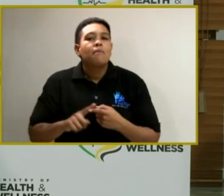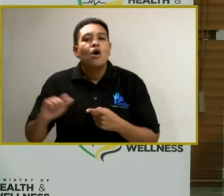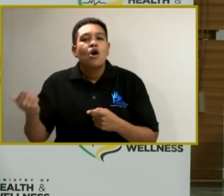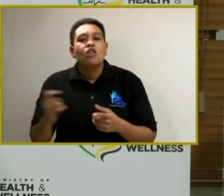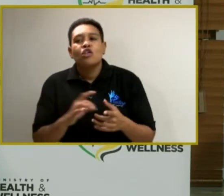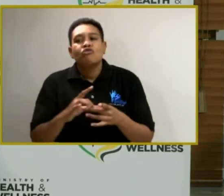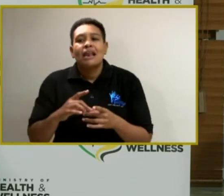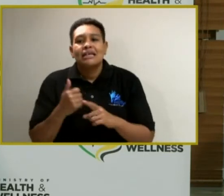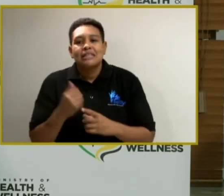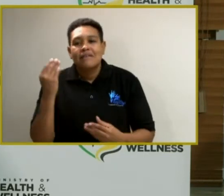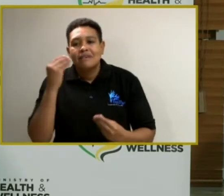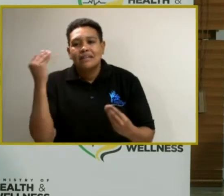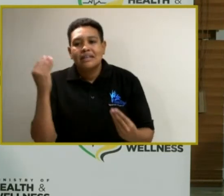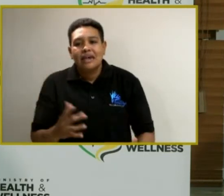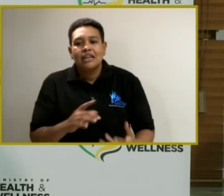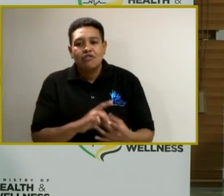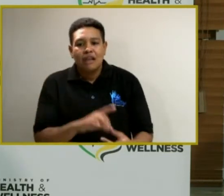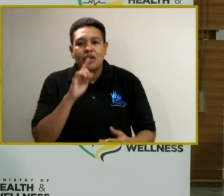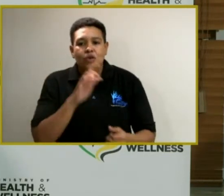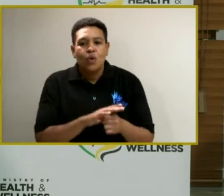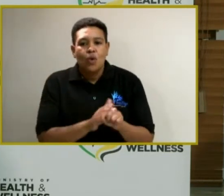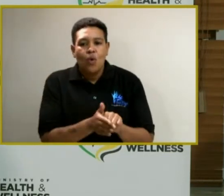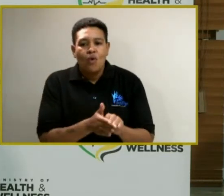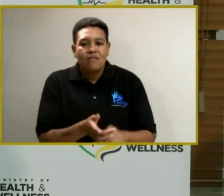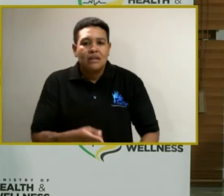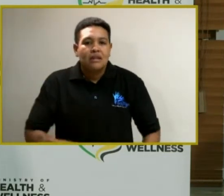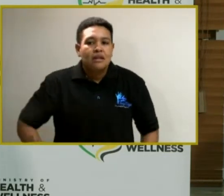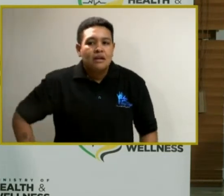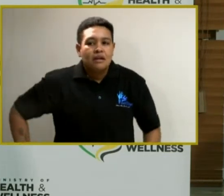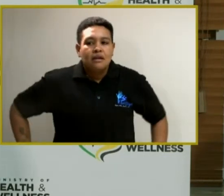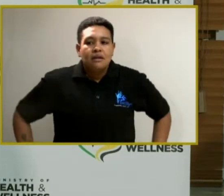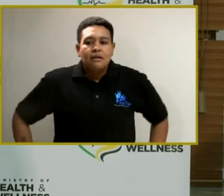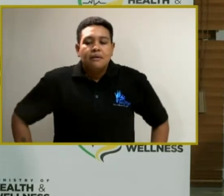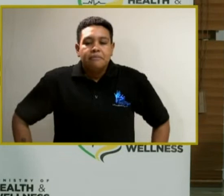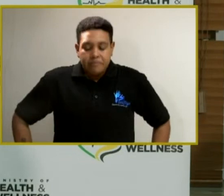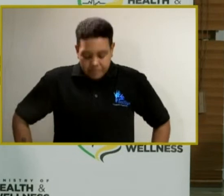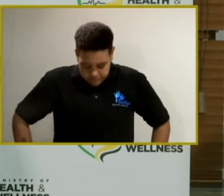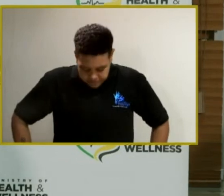related data around the COVID-19 response.